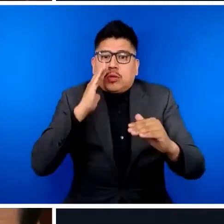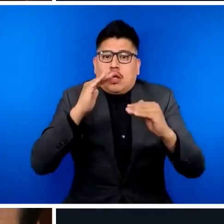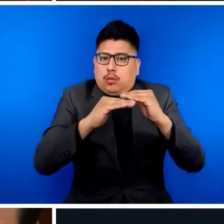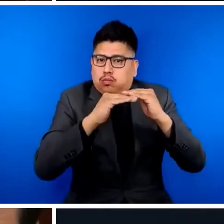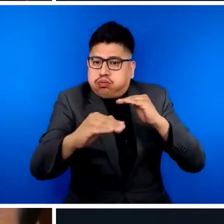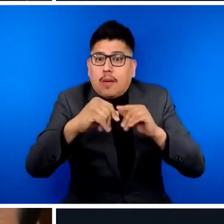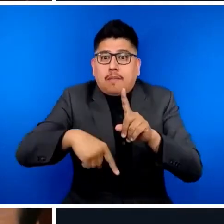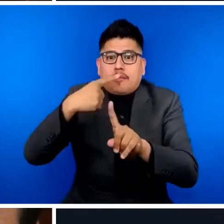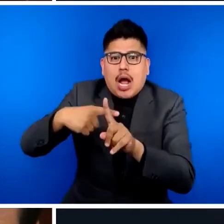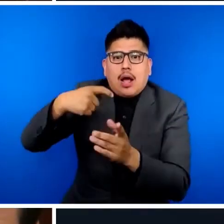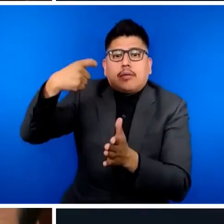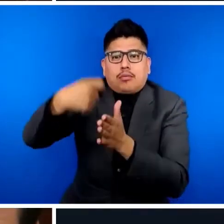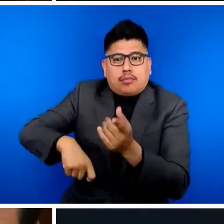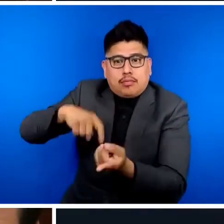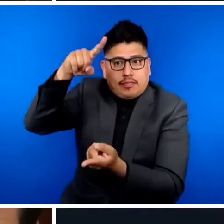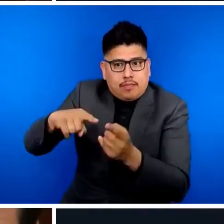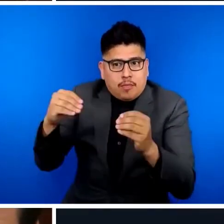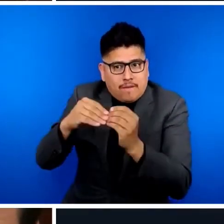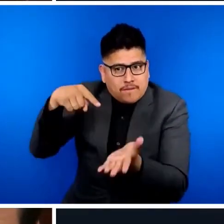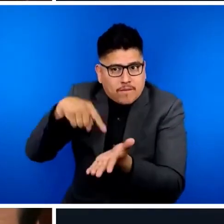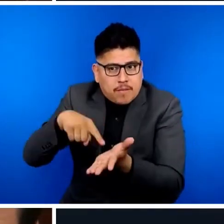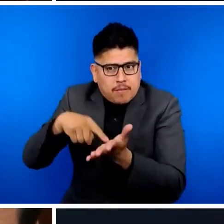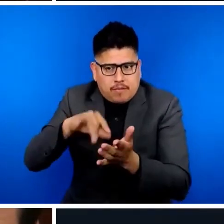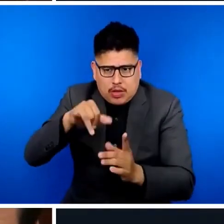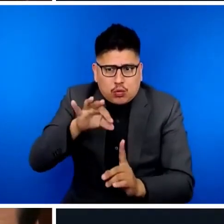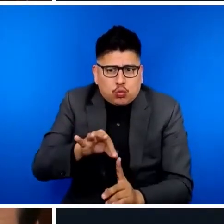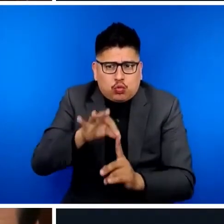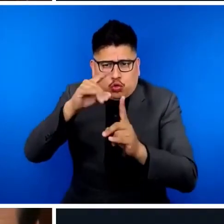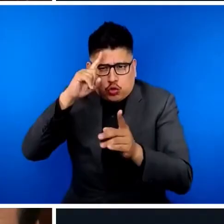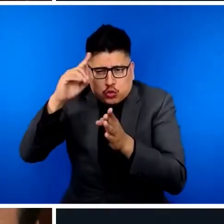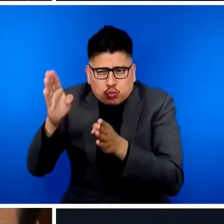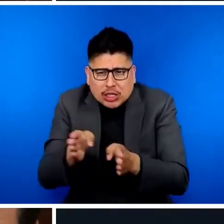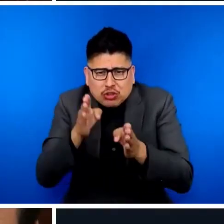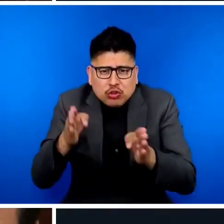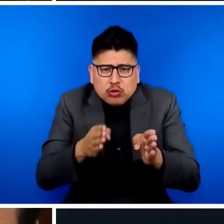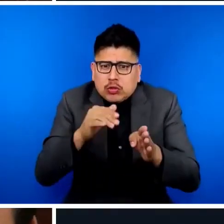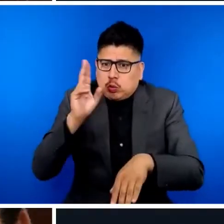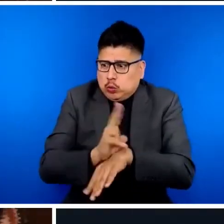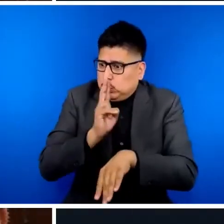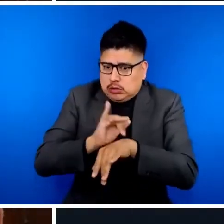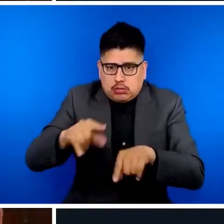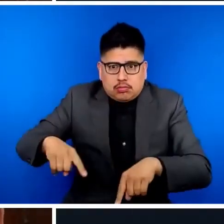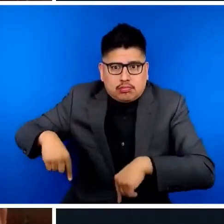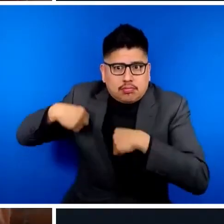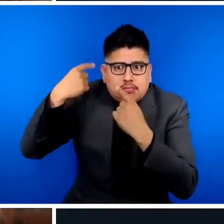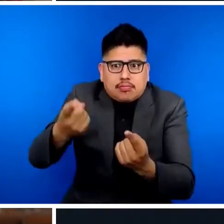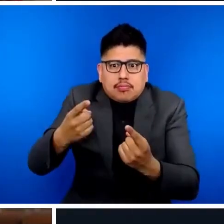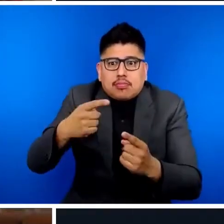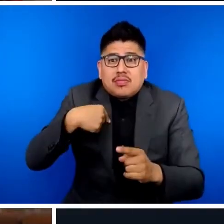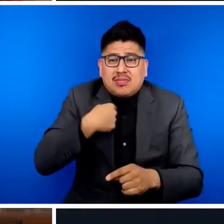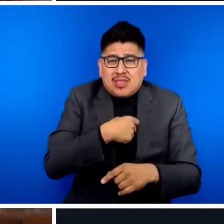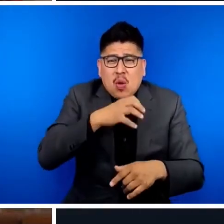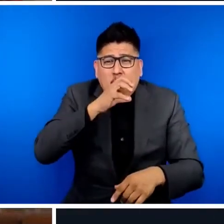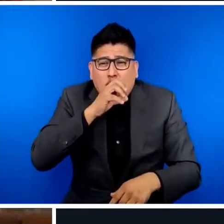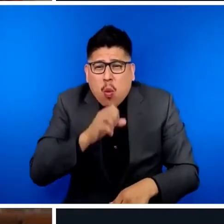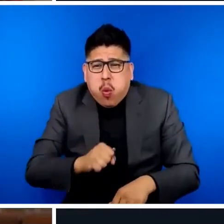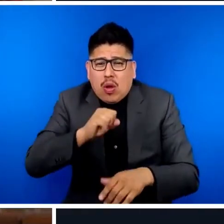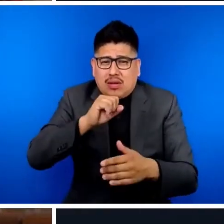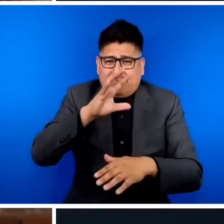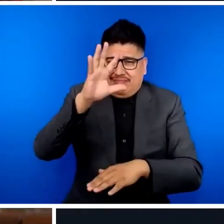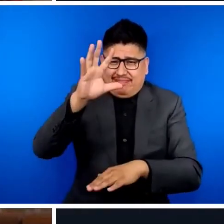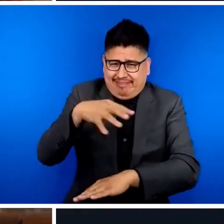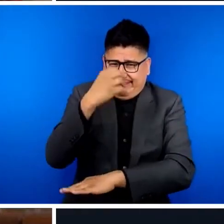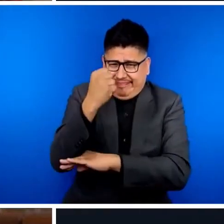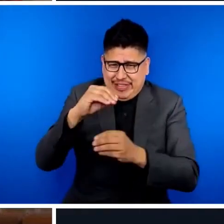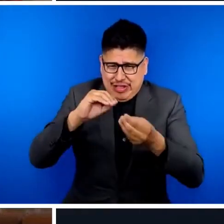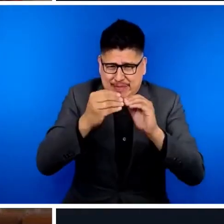country before. We have an old grid. It could never handle the kind of numbers, the amount of electricity that's needed. So I'm telling them they